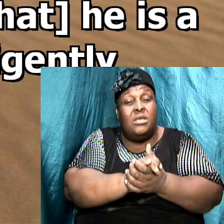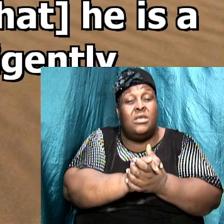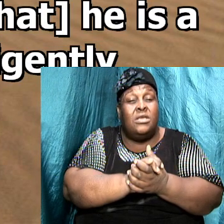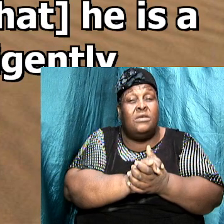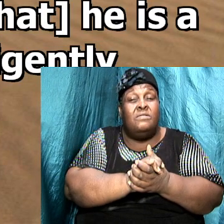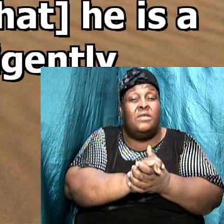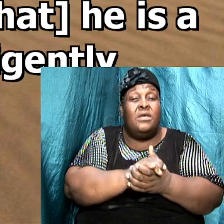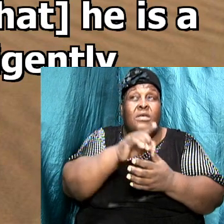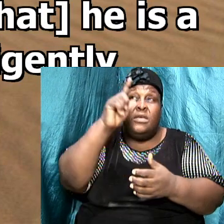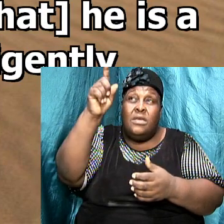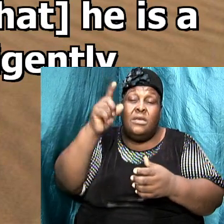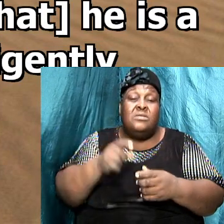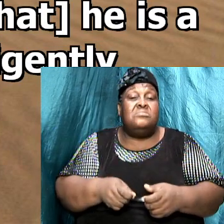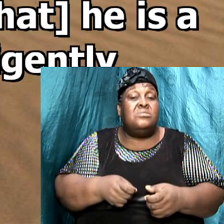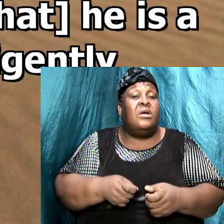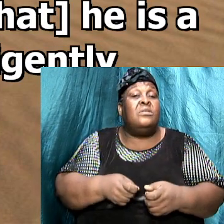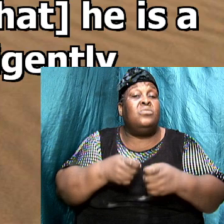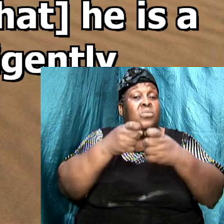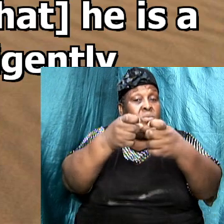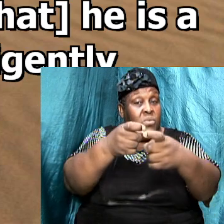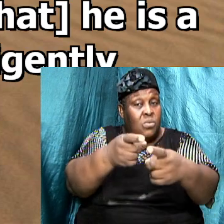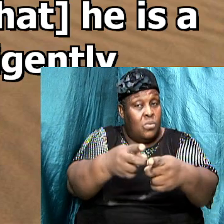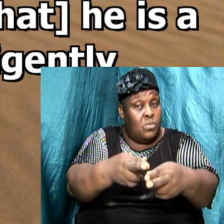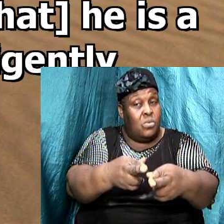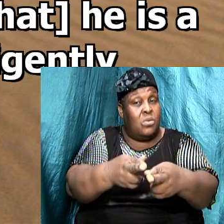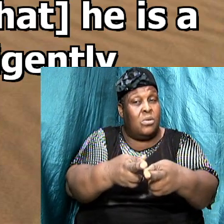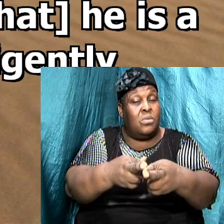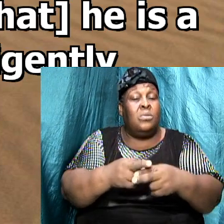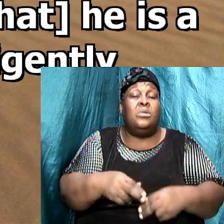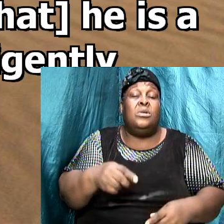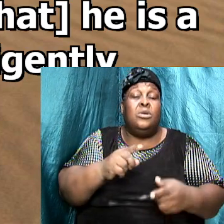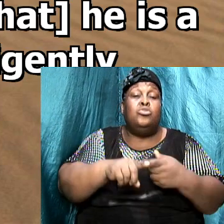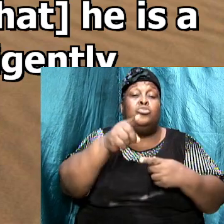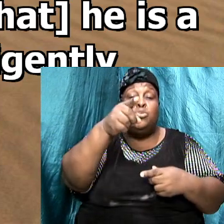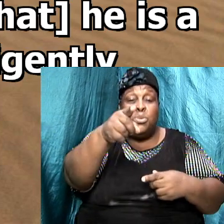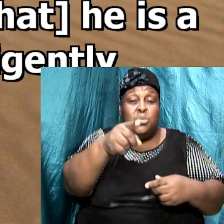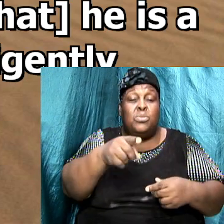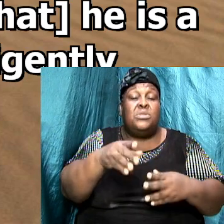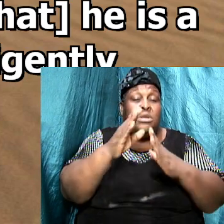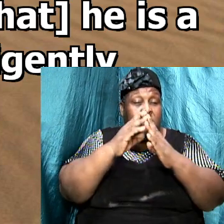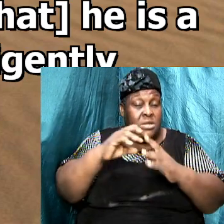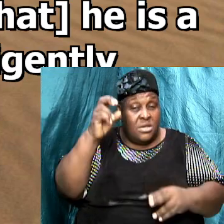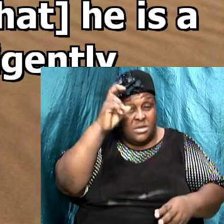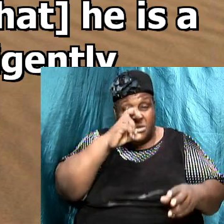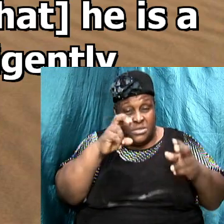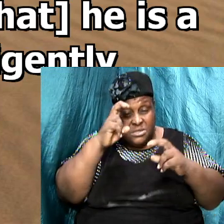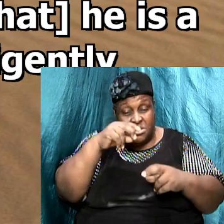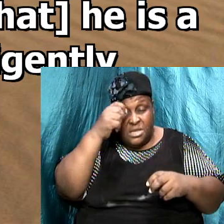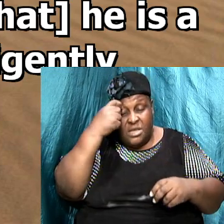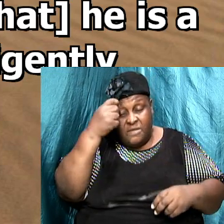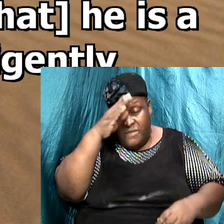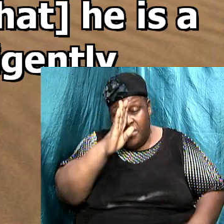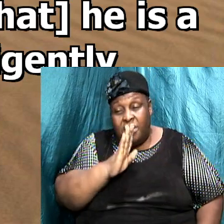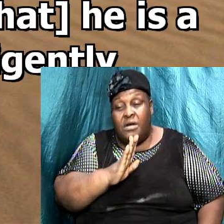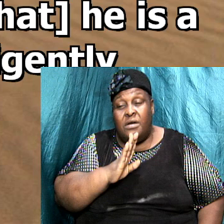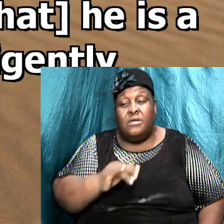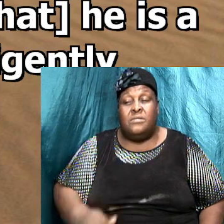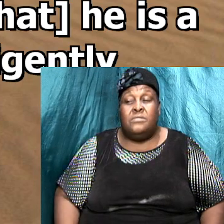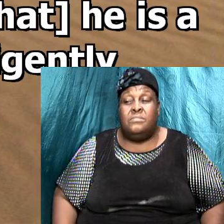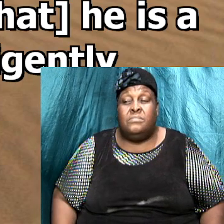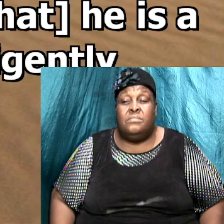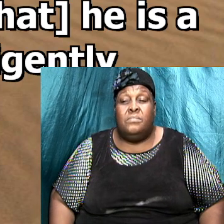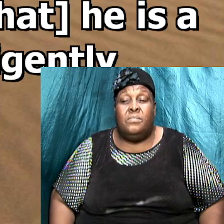must believe that he is, and that he is a rewarder of them that diligently seek him.